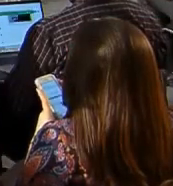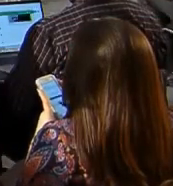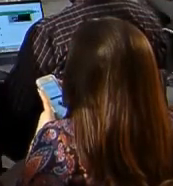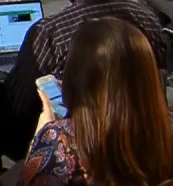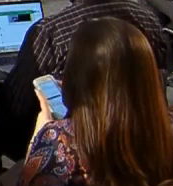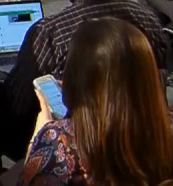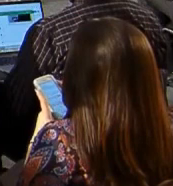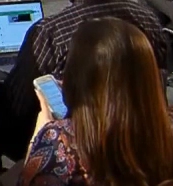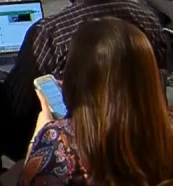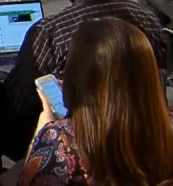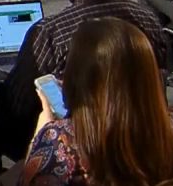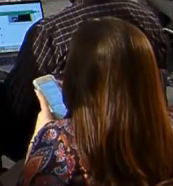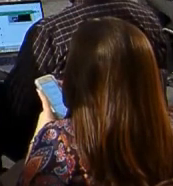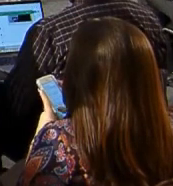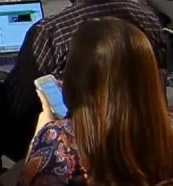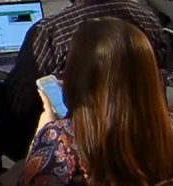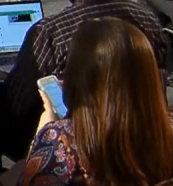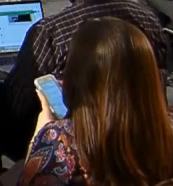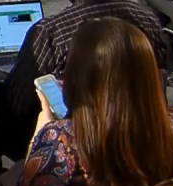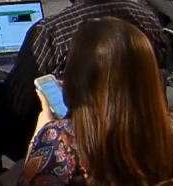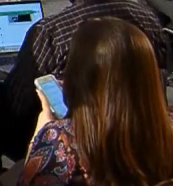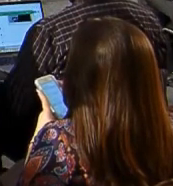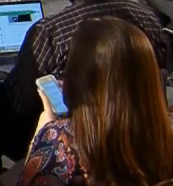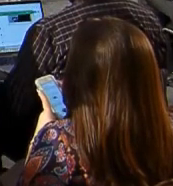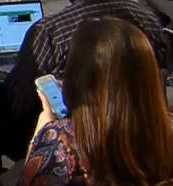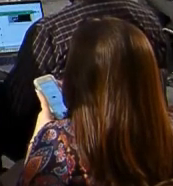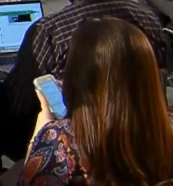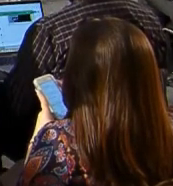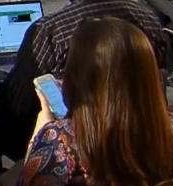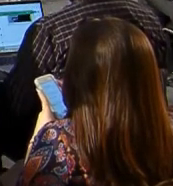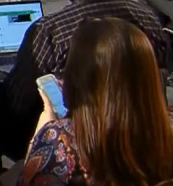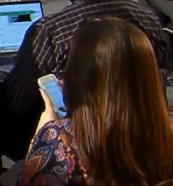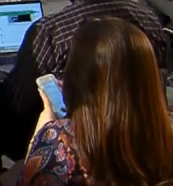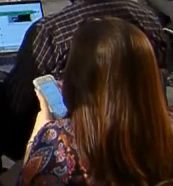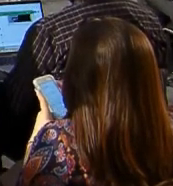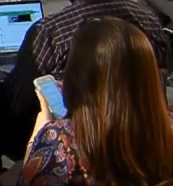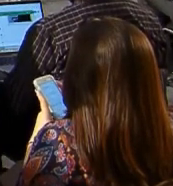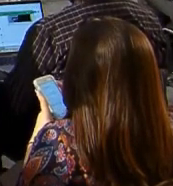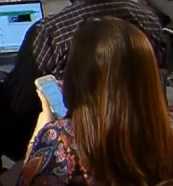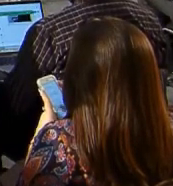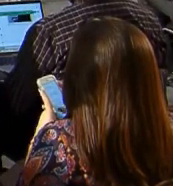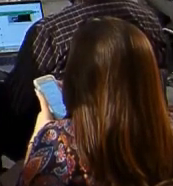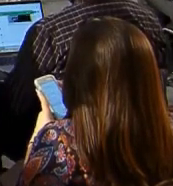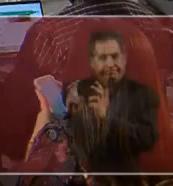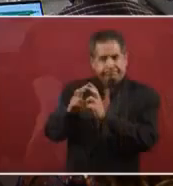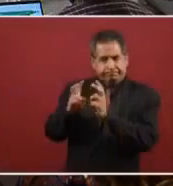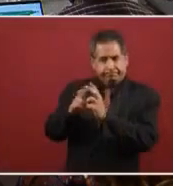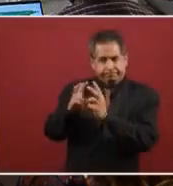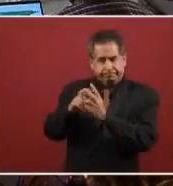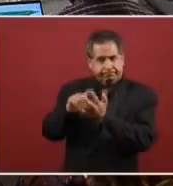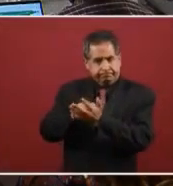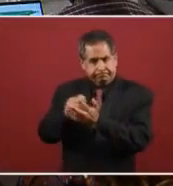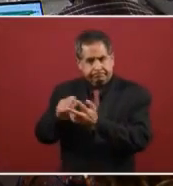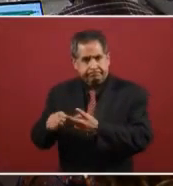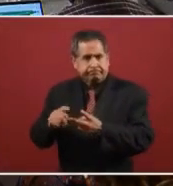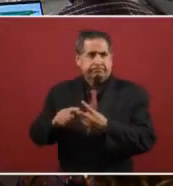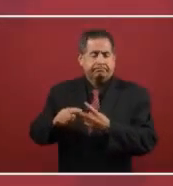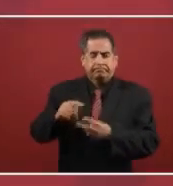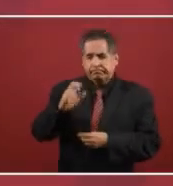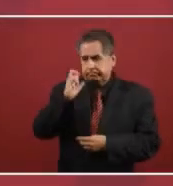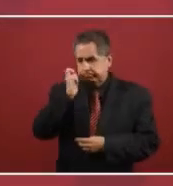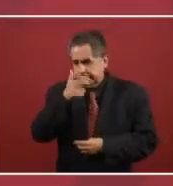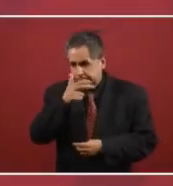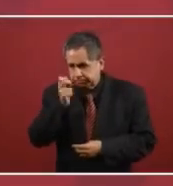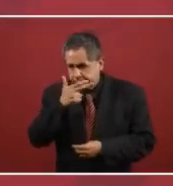Tamaulipas, in Tamaulipas, en Coahuila, in Coahuila, en Chihuahua, and in Chihuahua, en